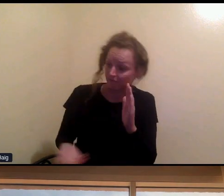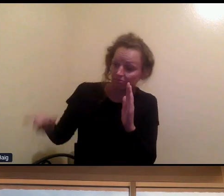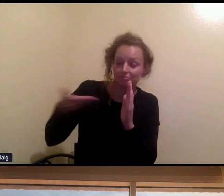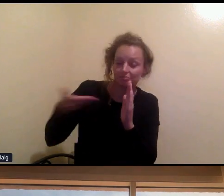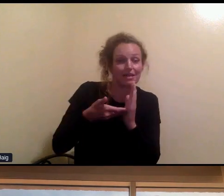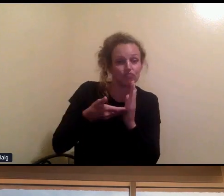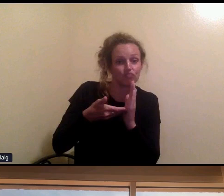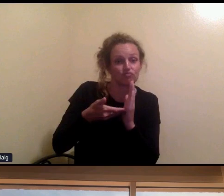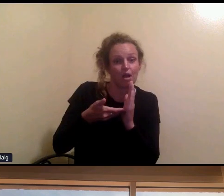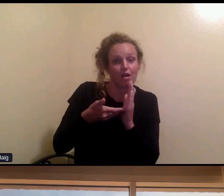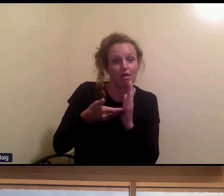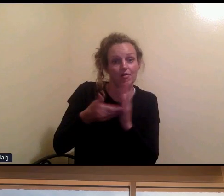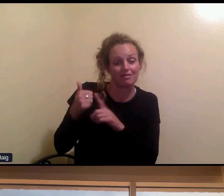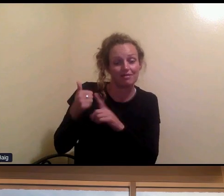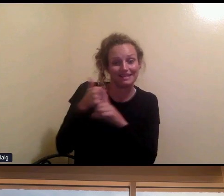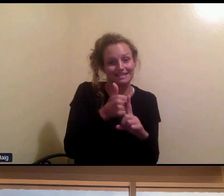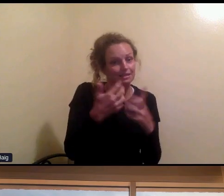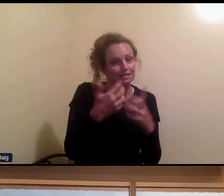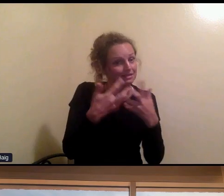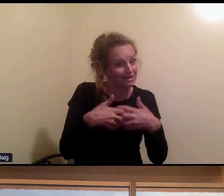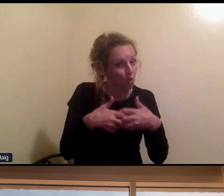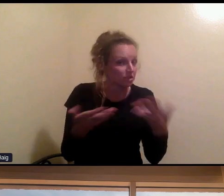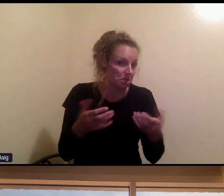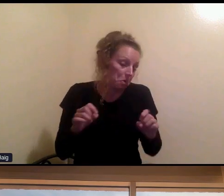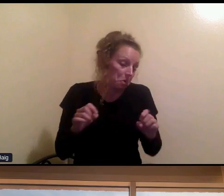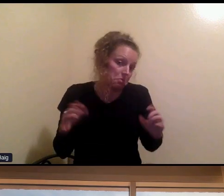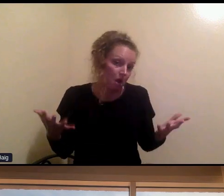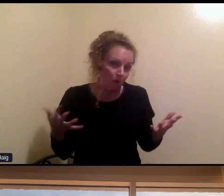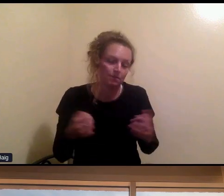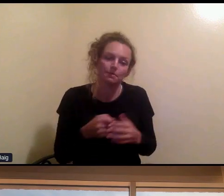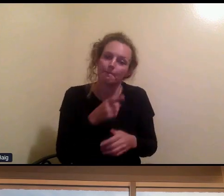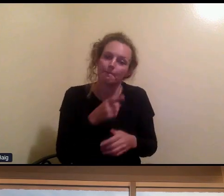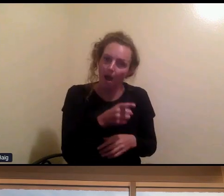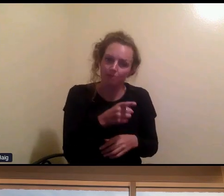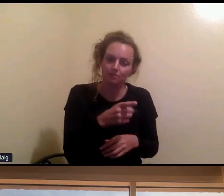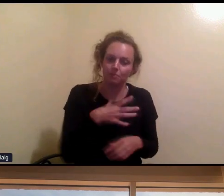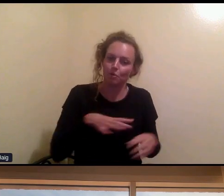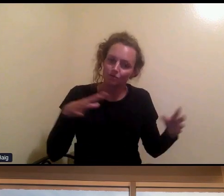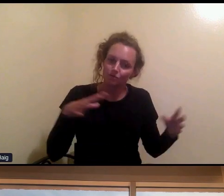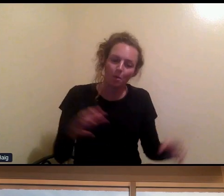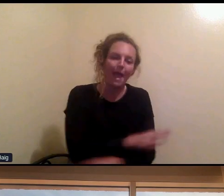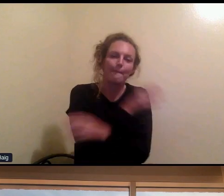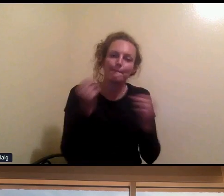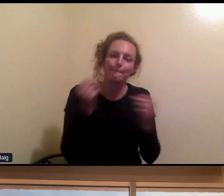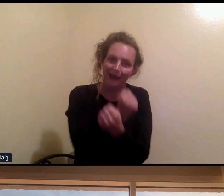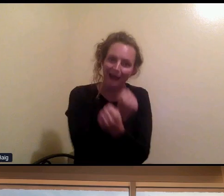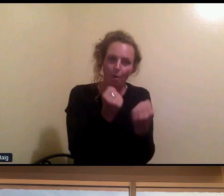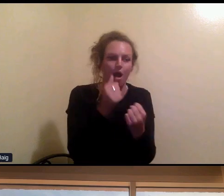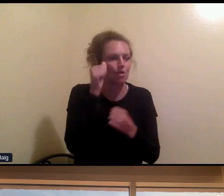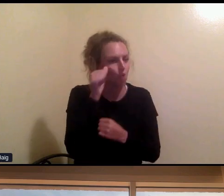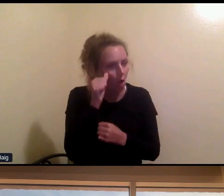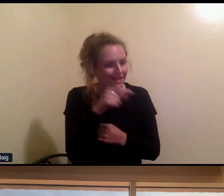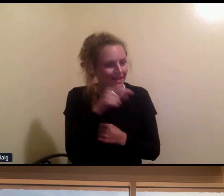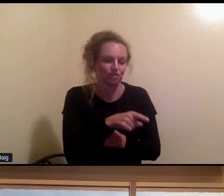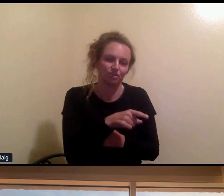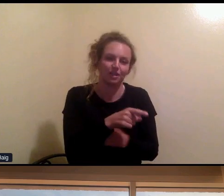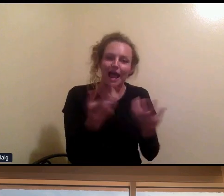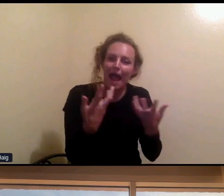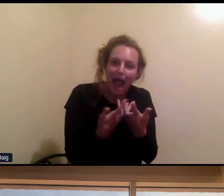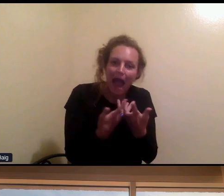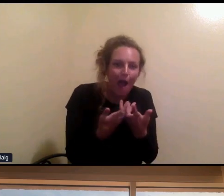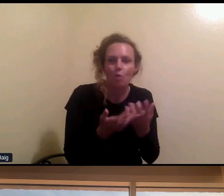of where to go, how to go, and who to go to help them get there. And we just could